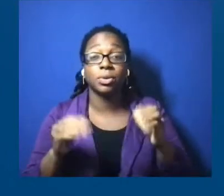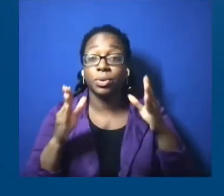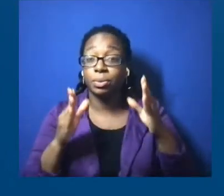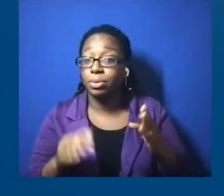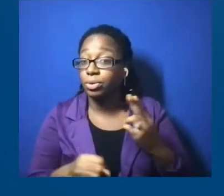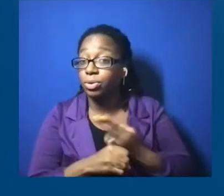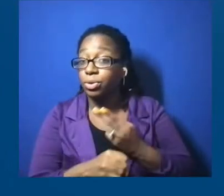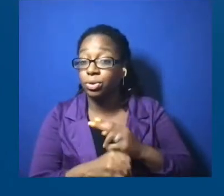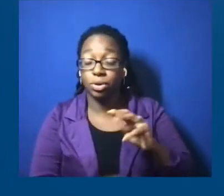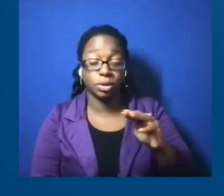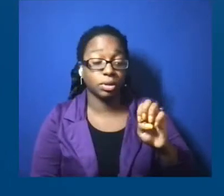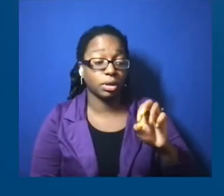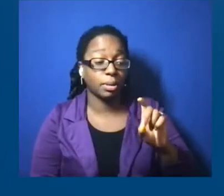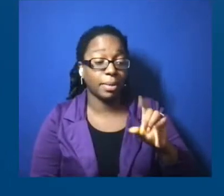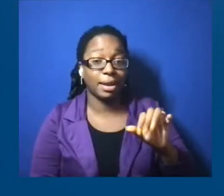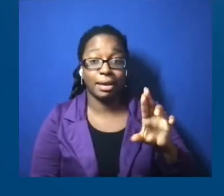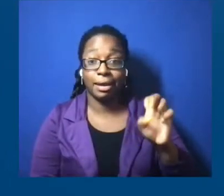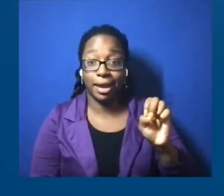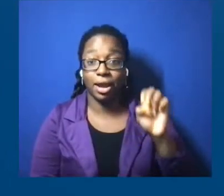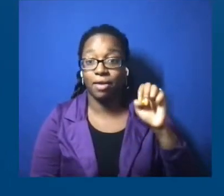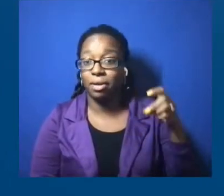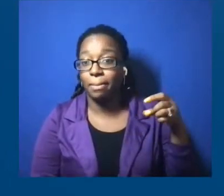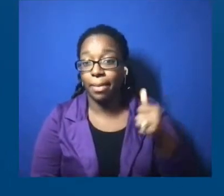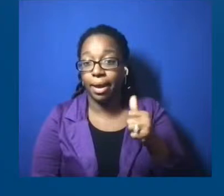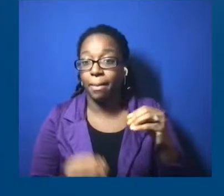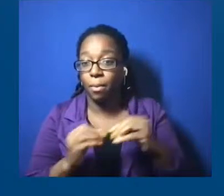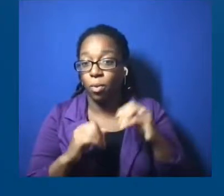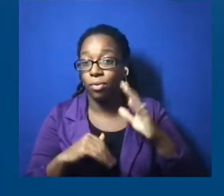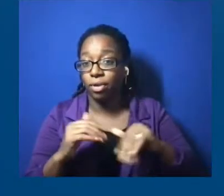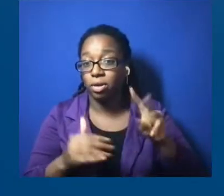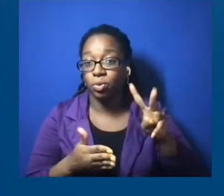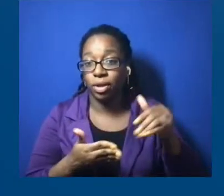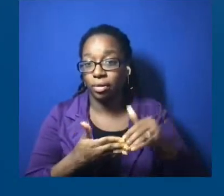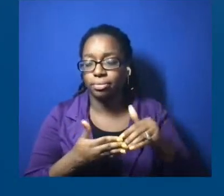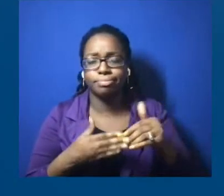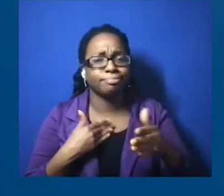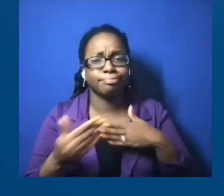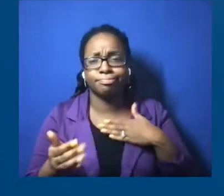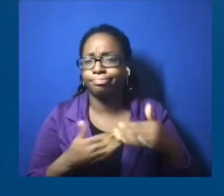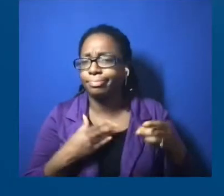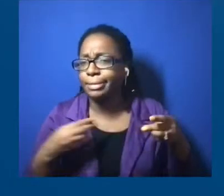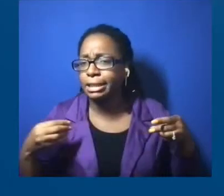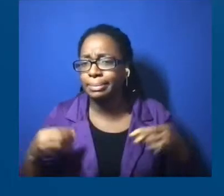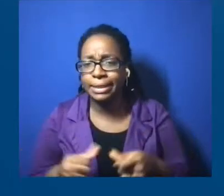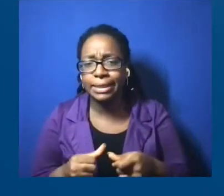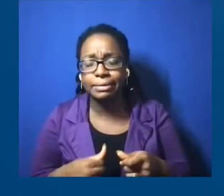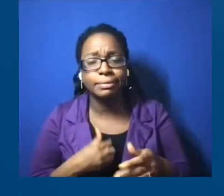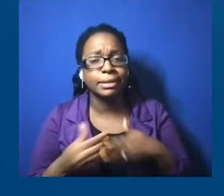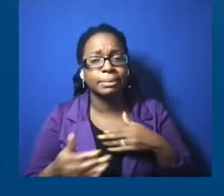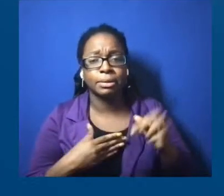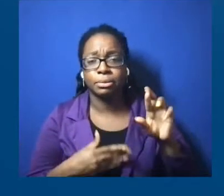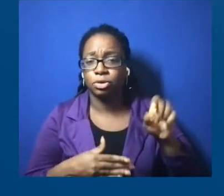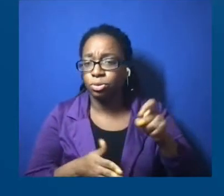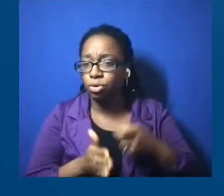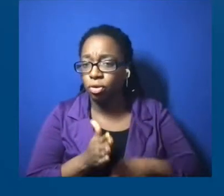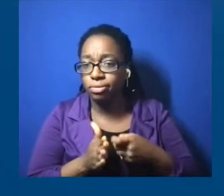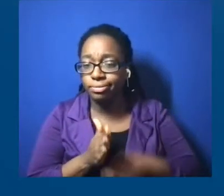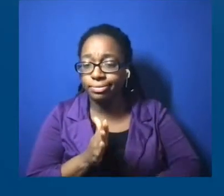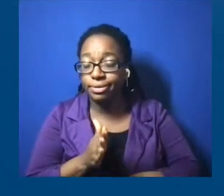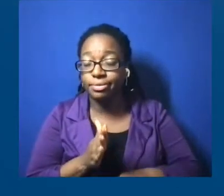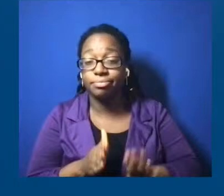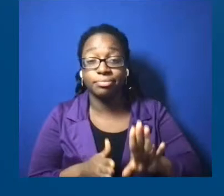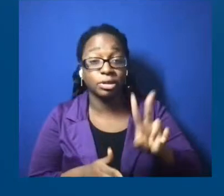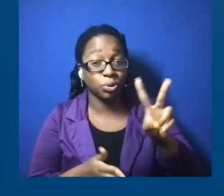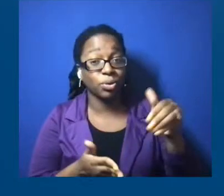to have to pay more than $2,000, no matter what their expenses, no matter how much their prescriptions cost. Look, $2,000 is